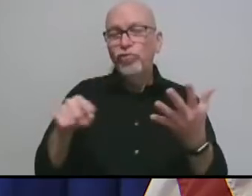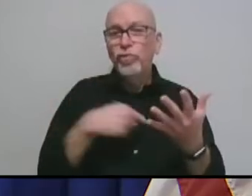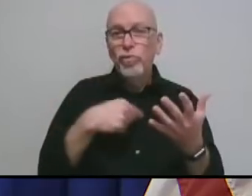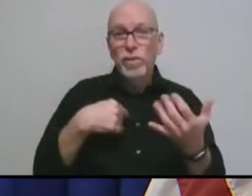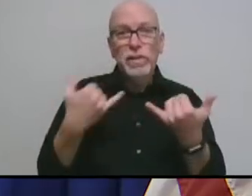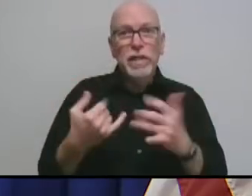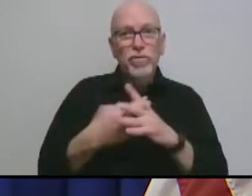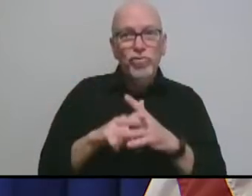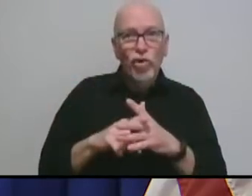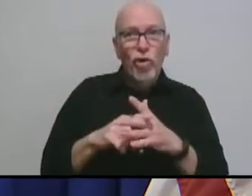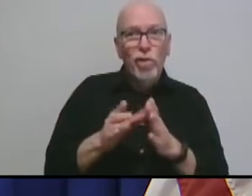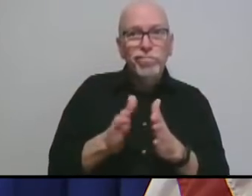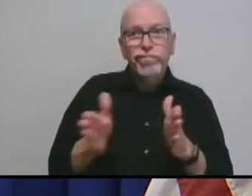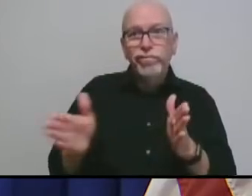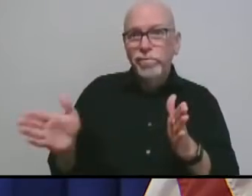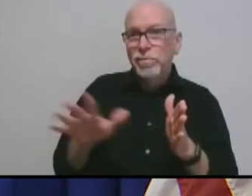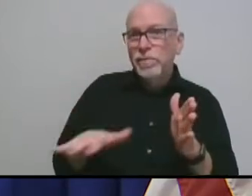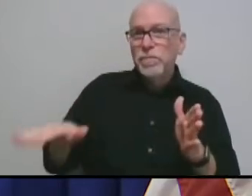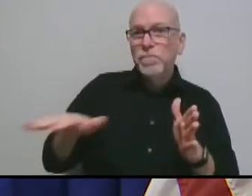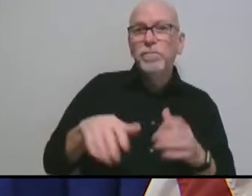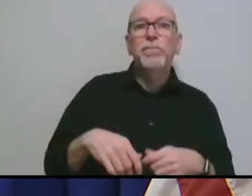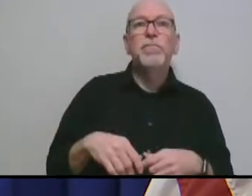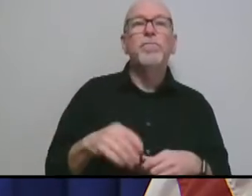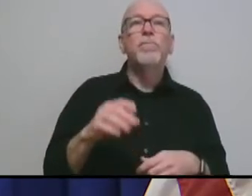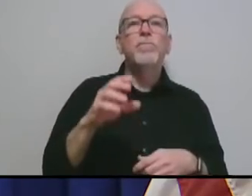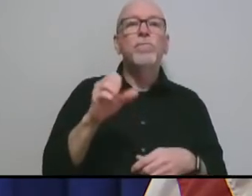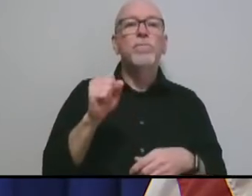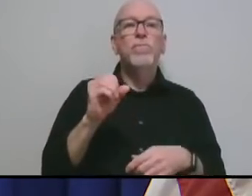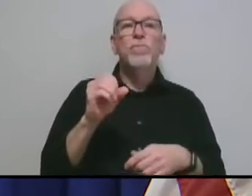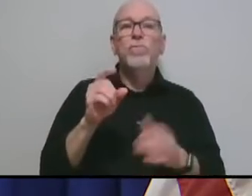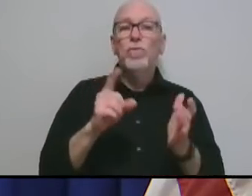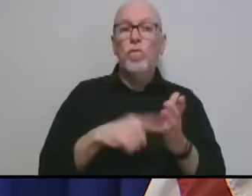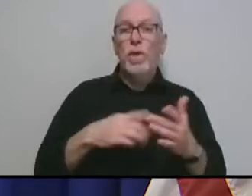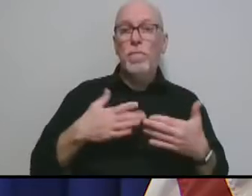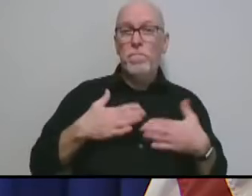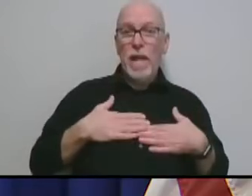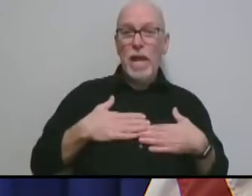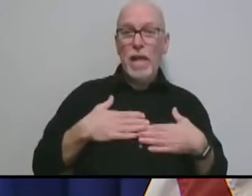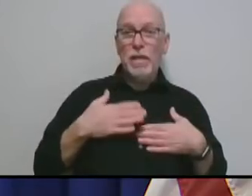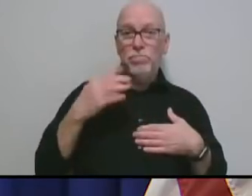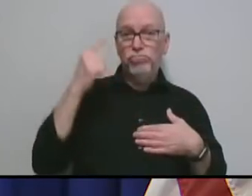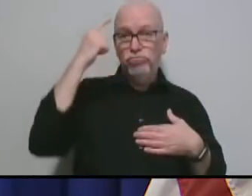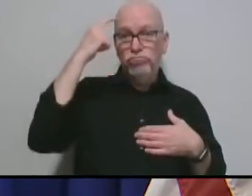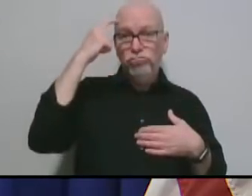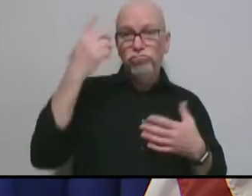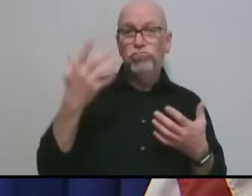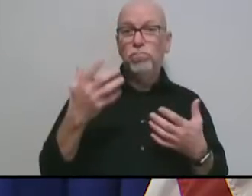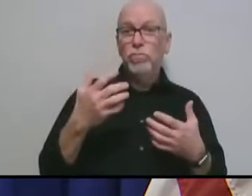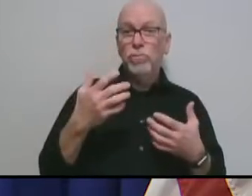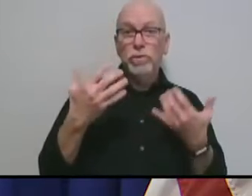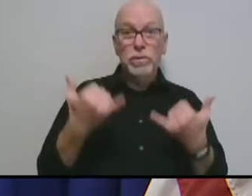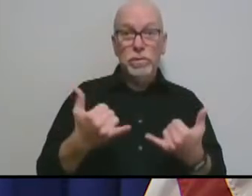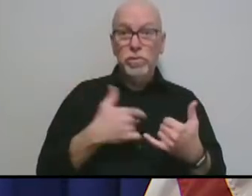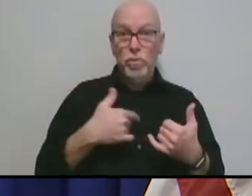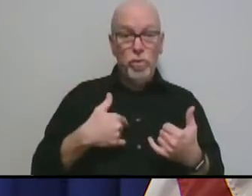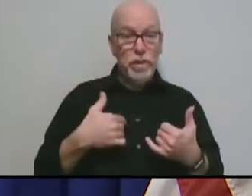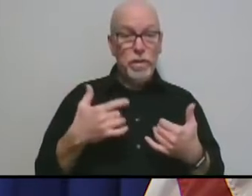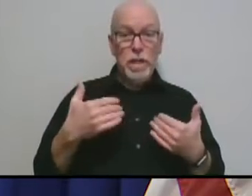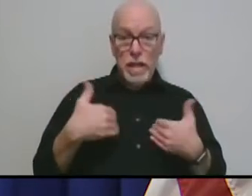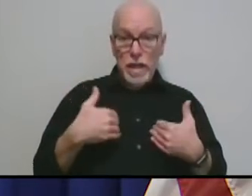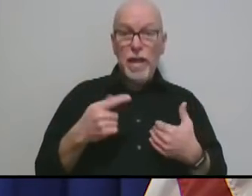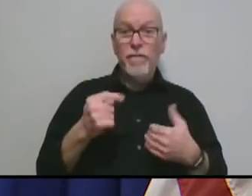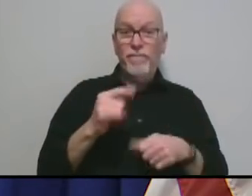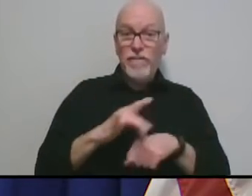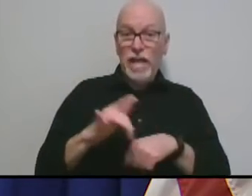to them right now. And so what's on my conscience is, have we made it available to those folks who are most